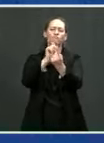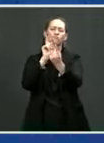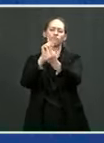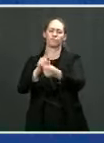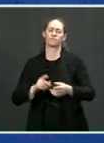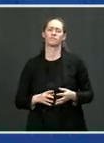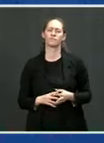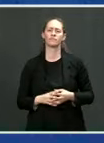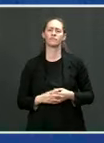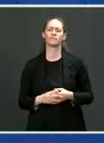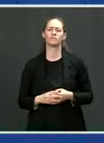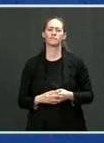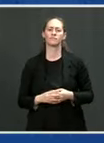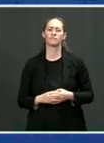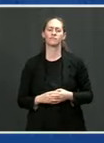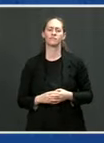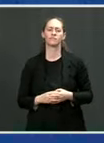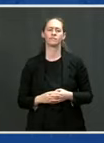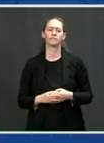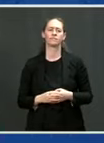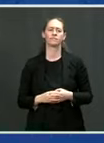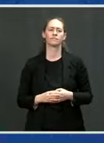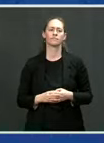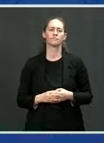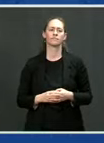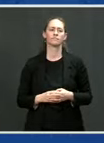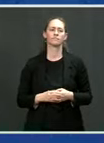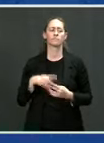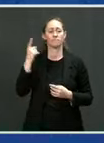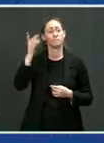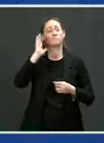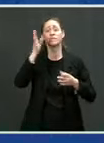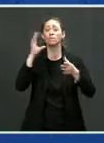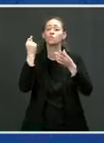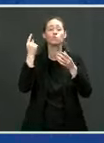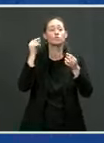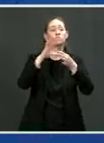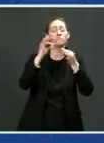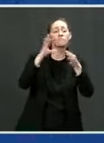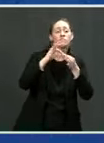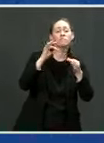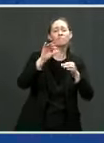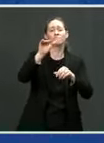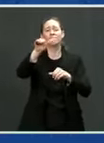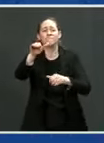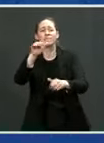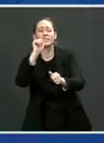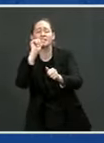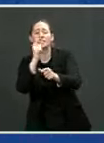sis. They're going to say that to the kids. They're going to say that to his former wife.